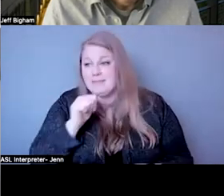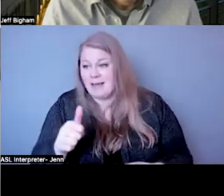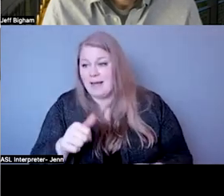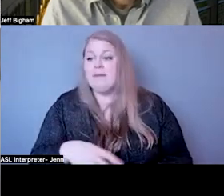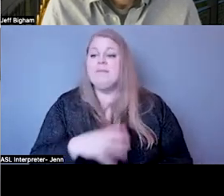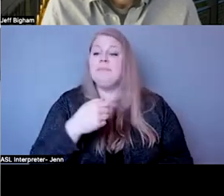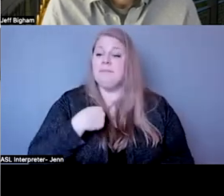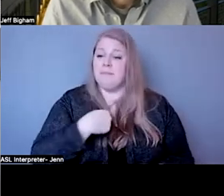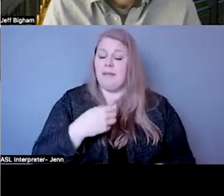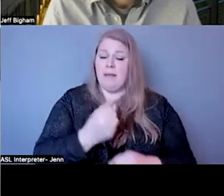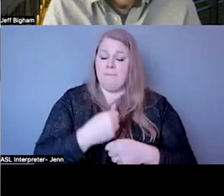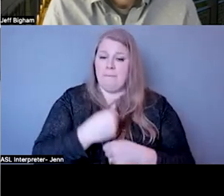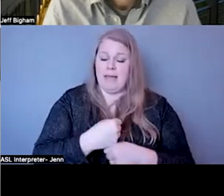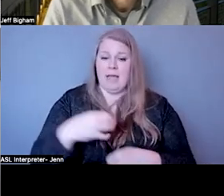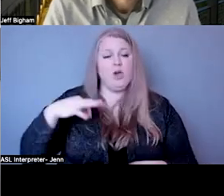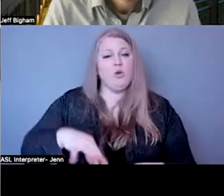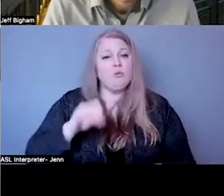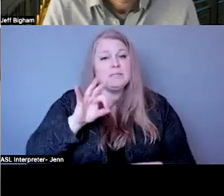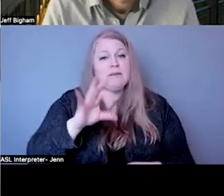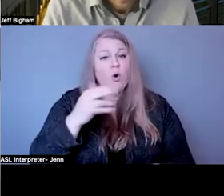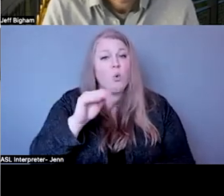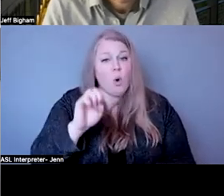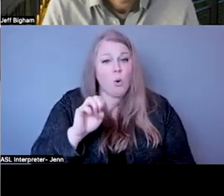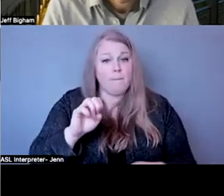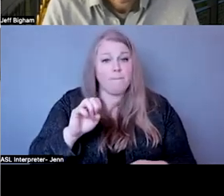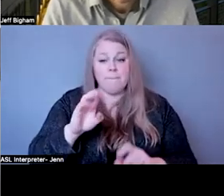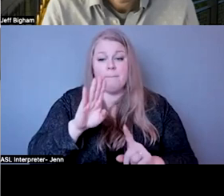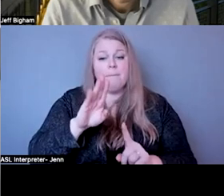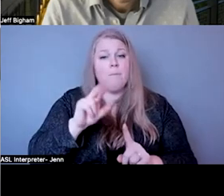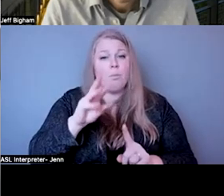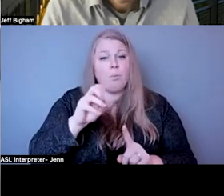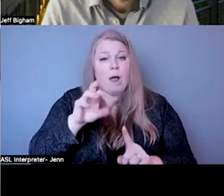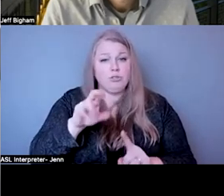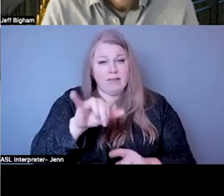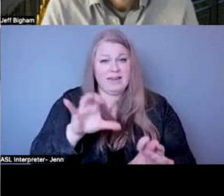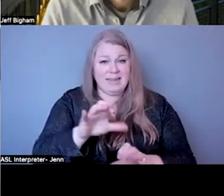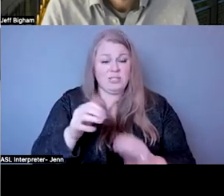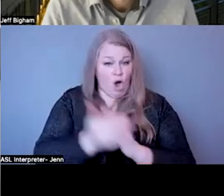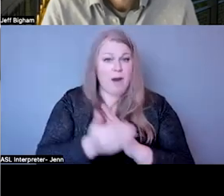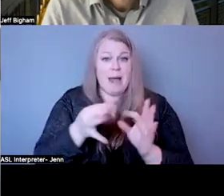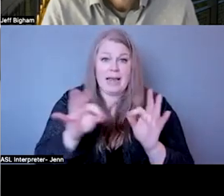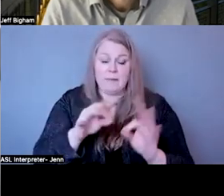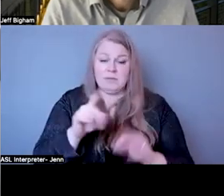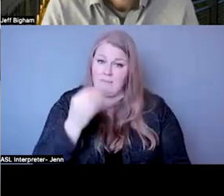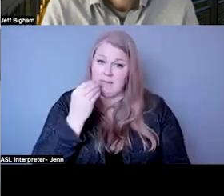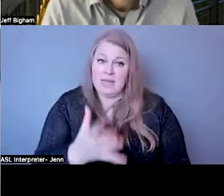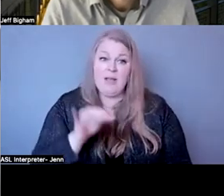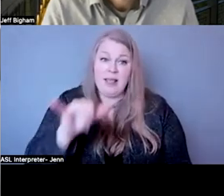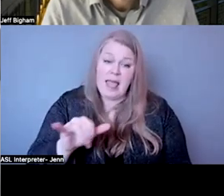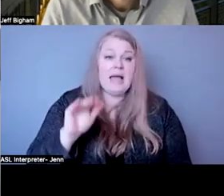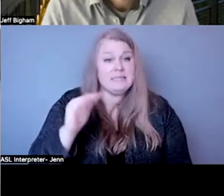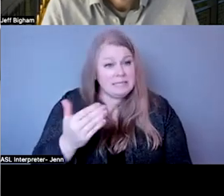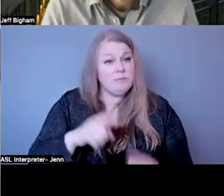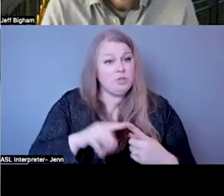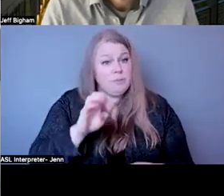I've been making heavy use of the Chrome browser right now that's doing automatic captioning. And I have to say that that's turning out to be